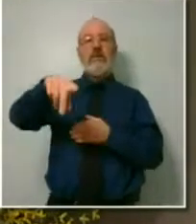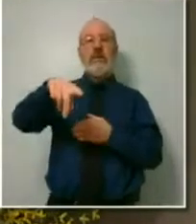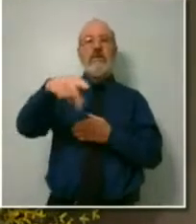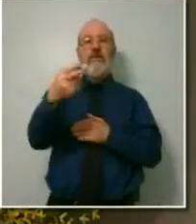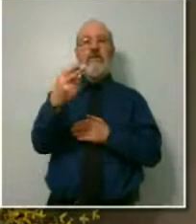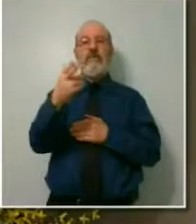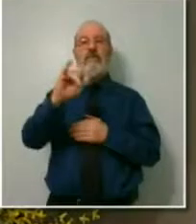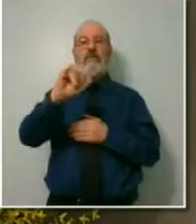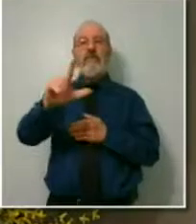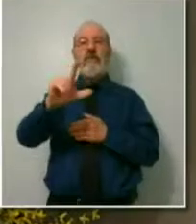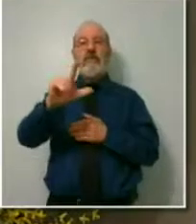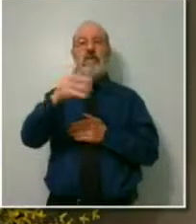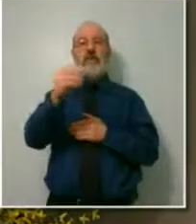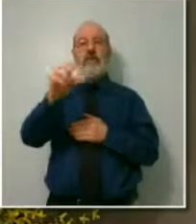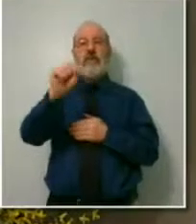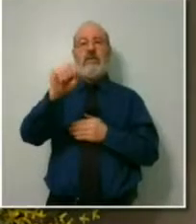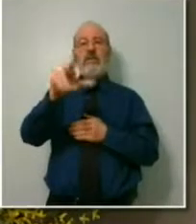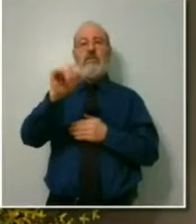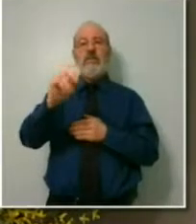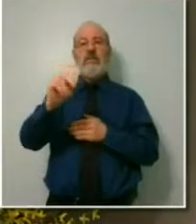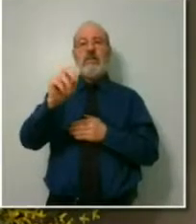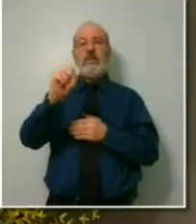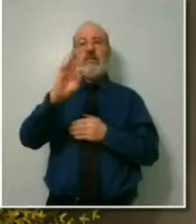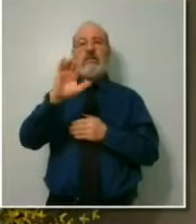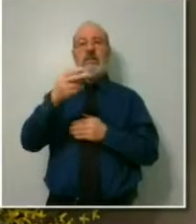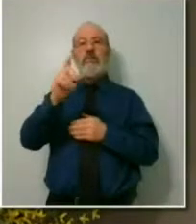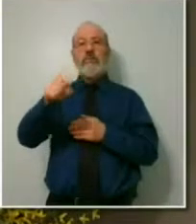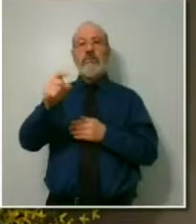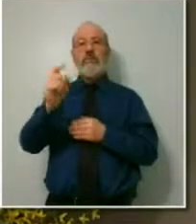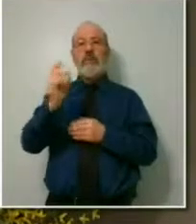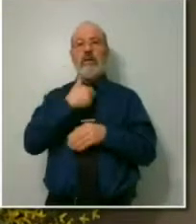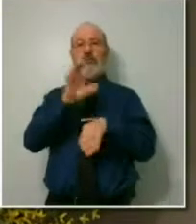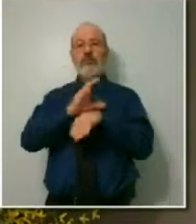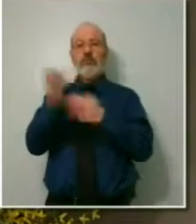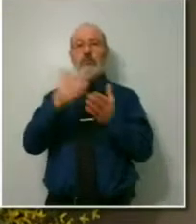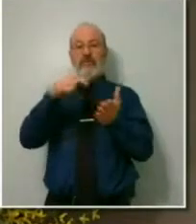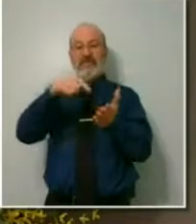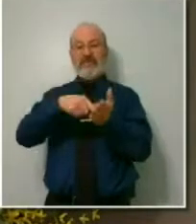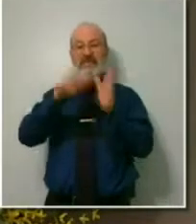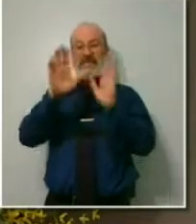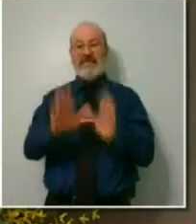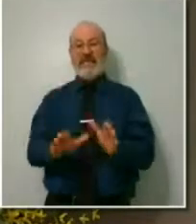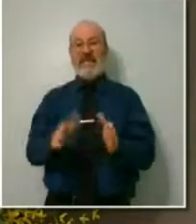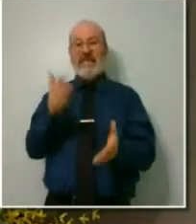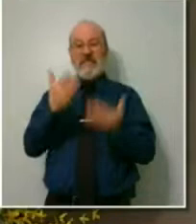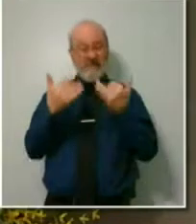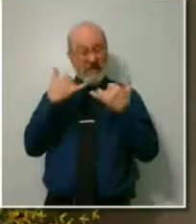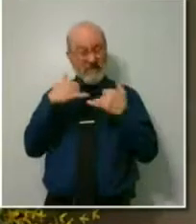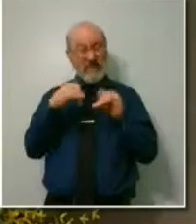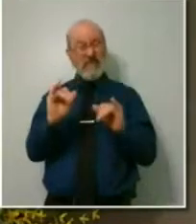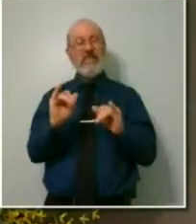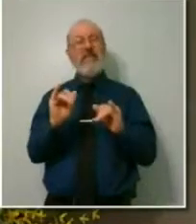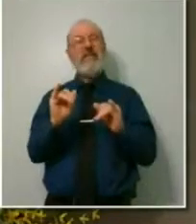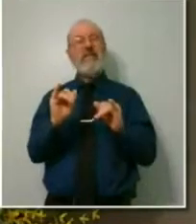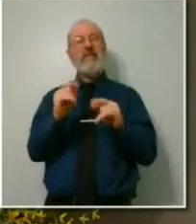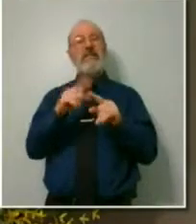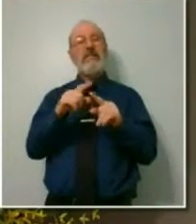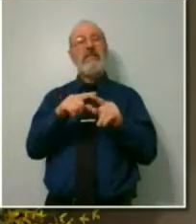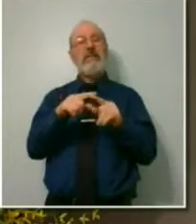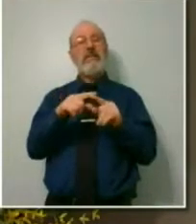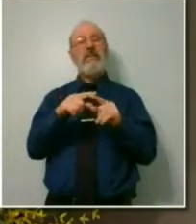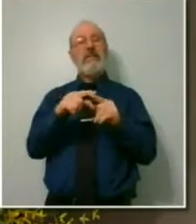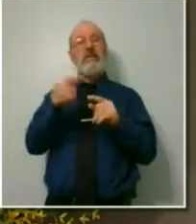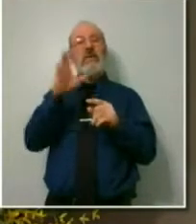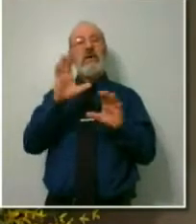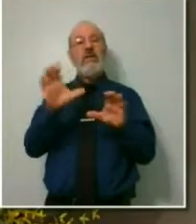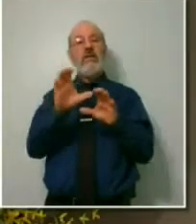Smith with Claim Ministry, who were going to be a part of our church service this Sunday, and may still be, depending on what the Lord does, but